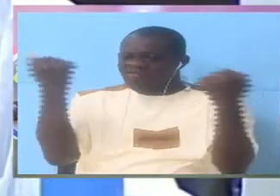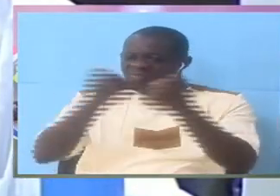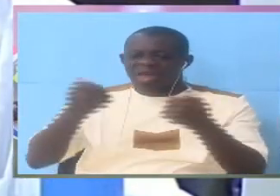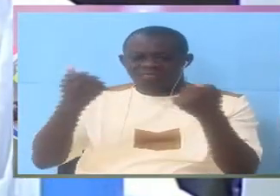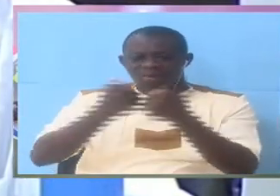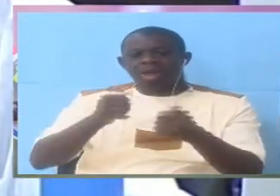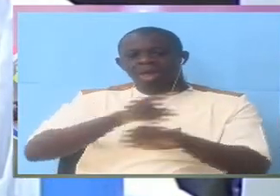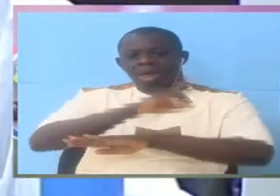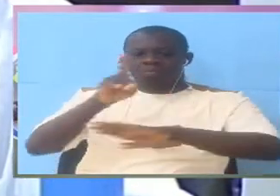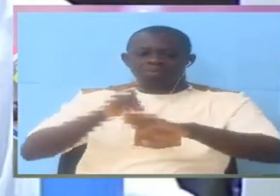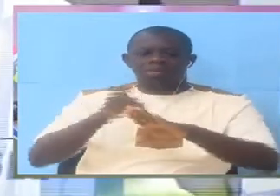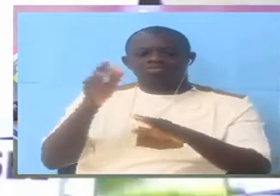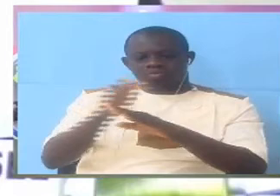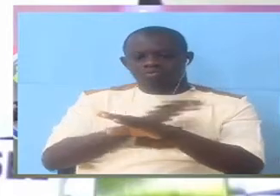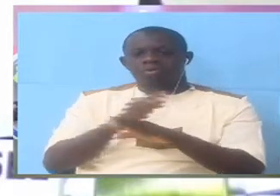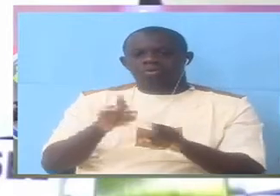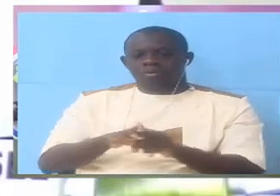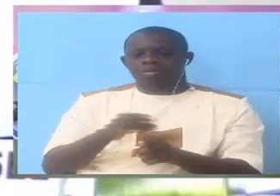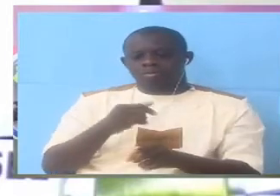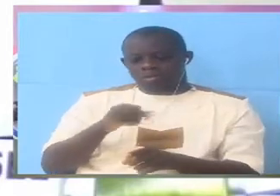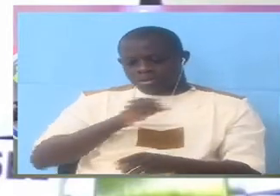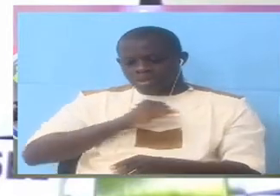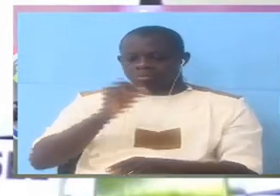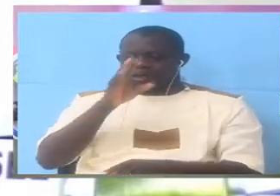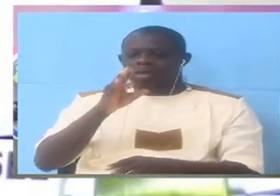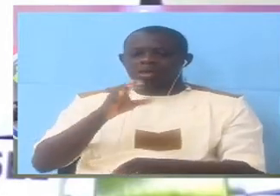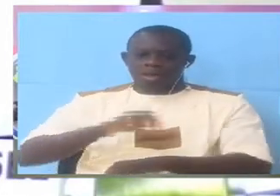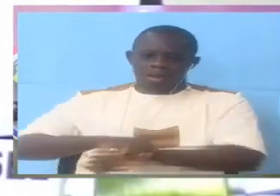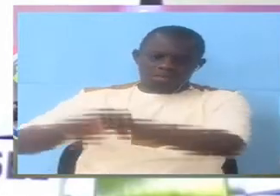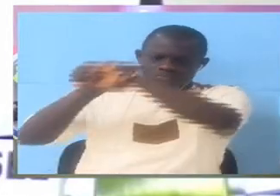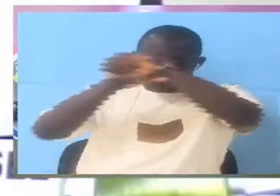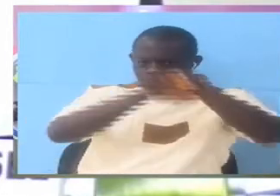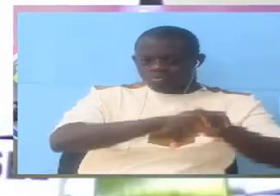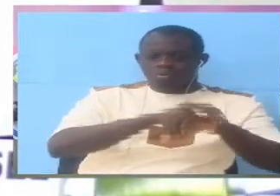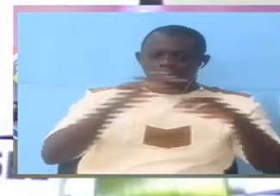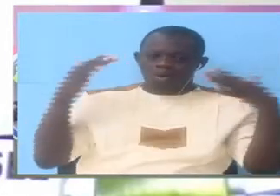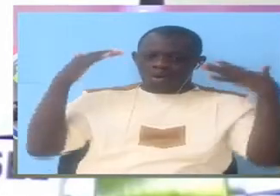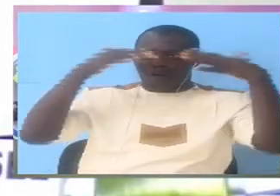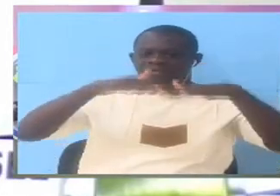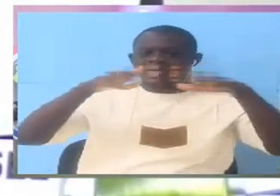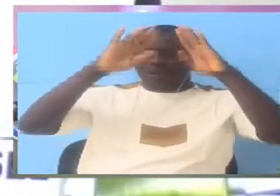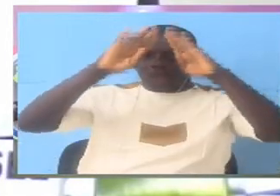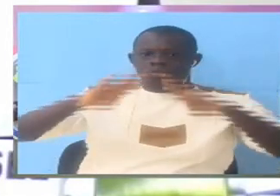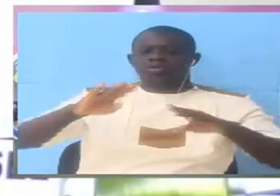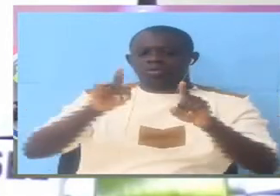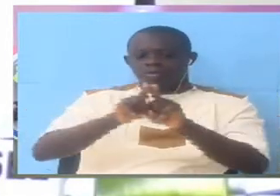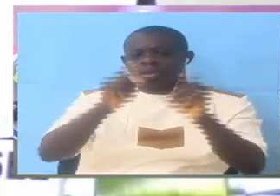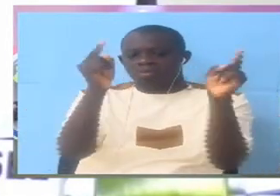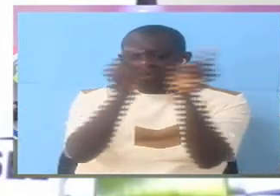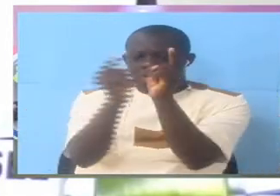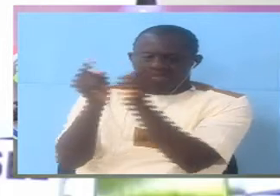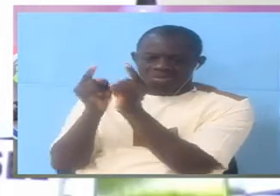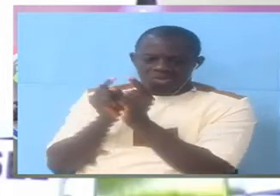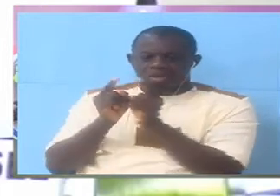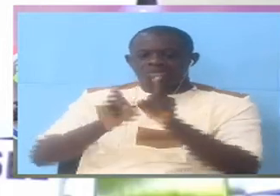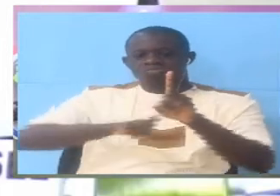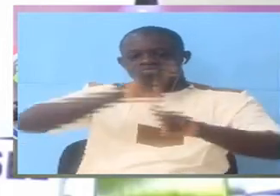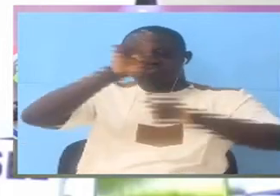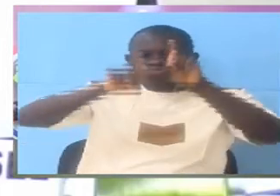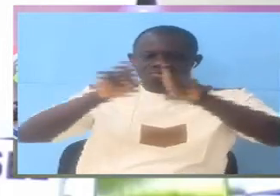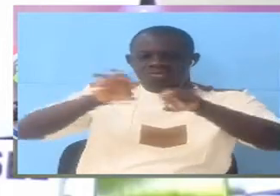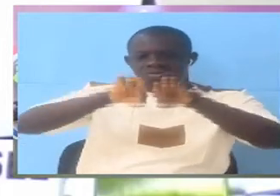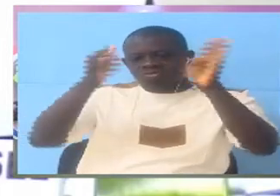He said, I was taken to the conference room to face the panel comprising of